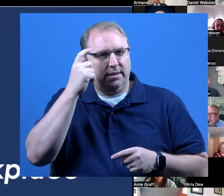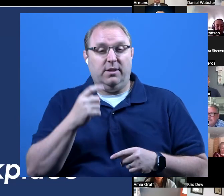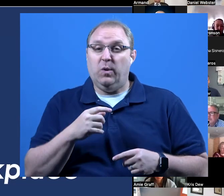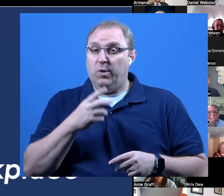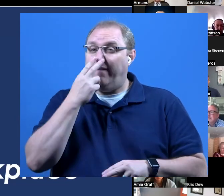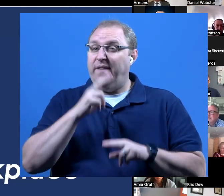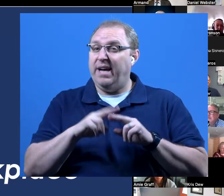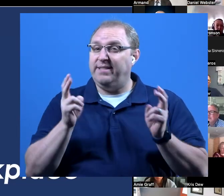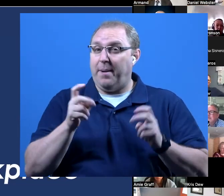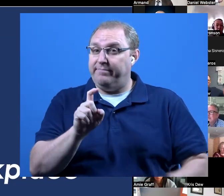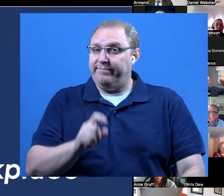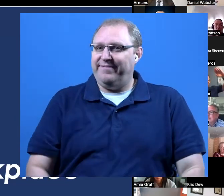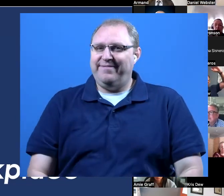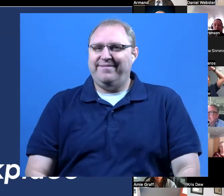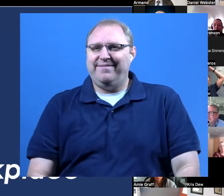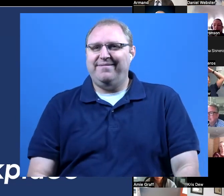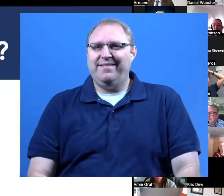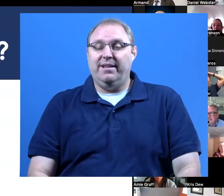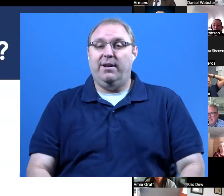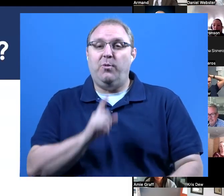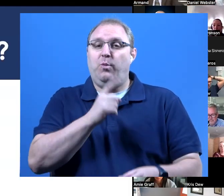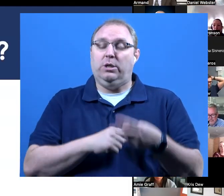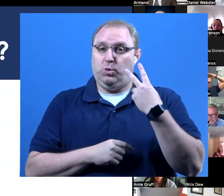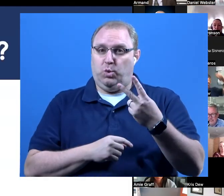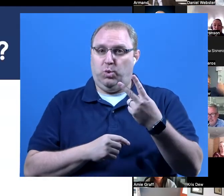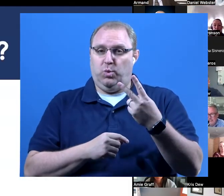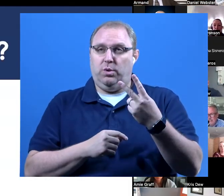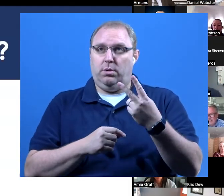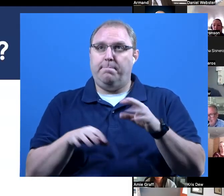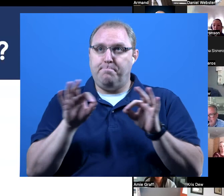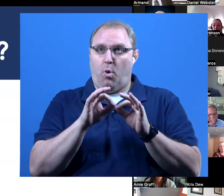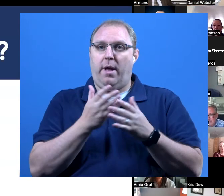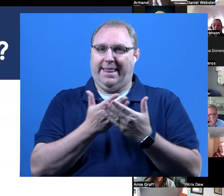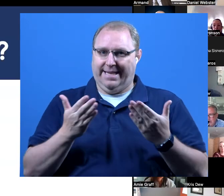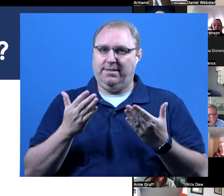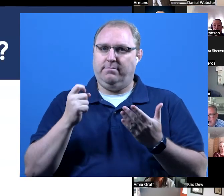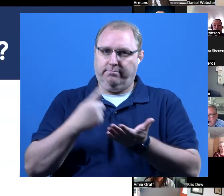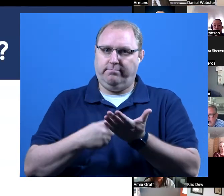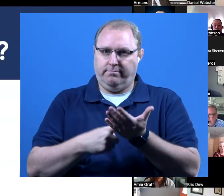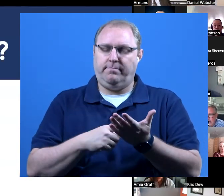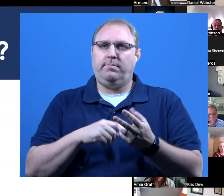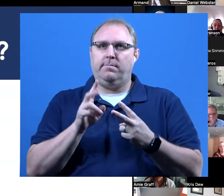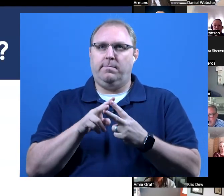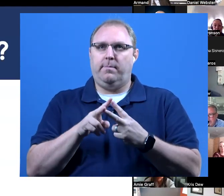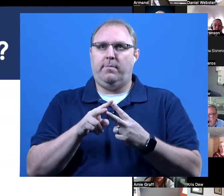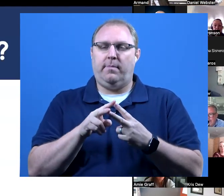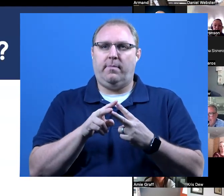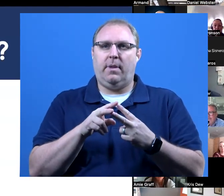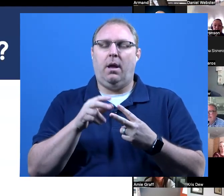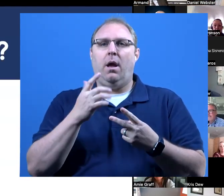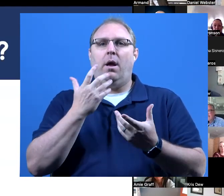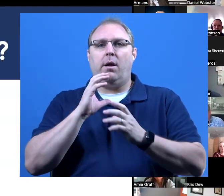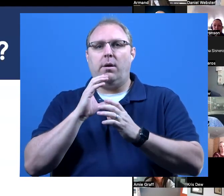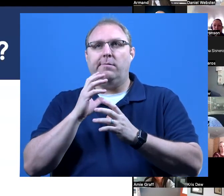So who's keeping up with this? That's me. If you click, then I know where you are. So Okay, I'm good. We're